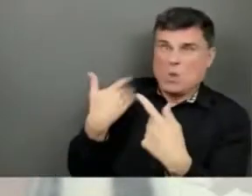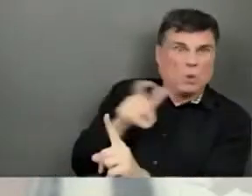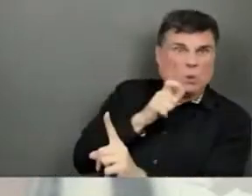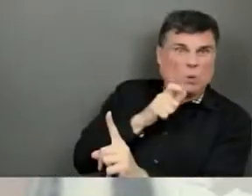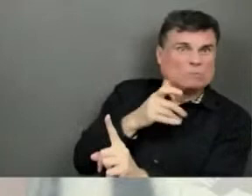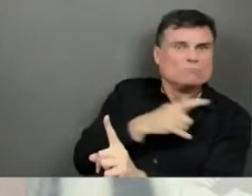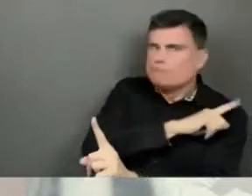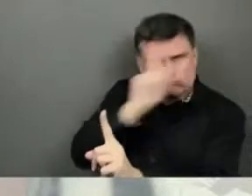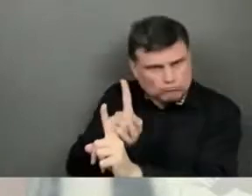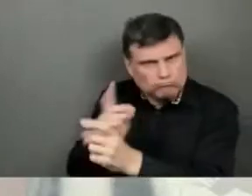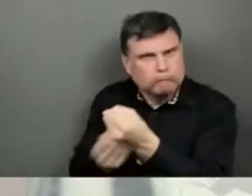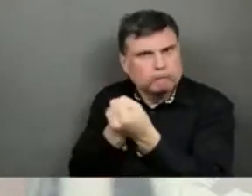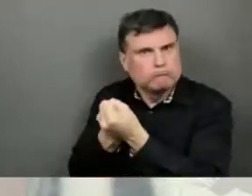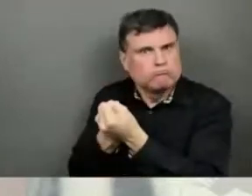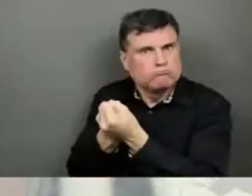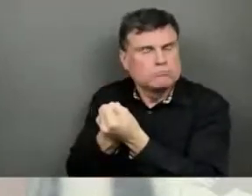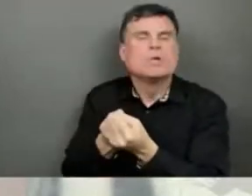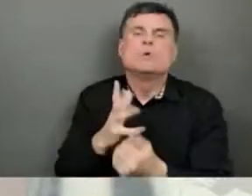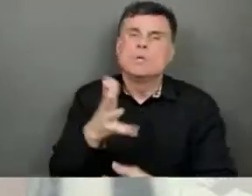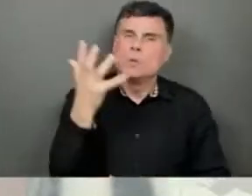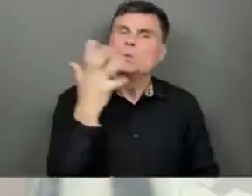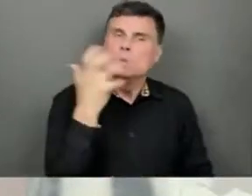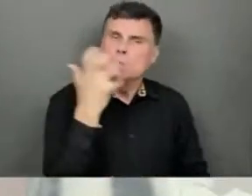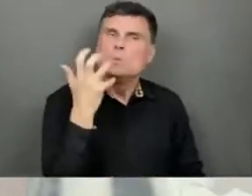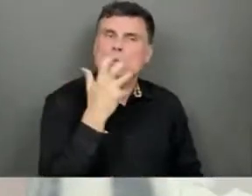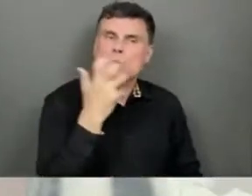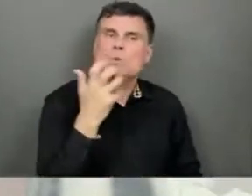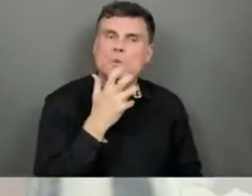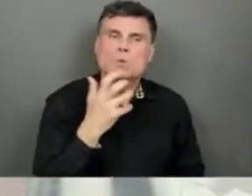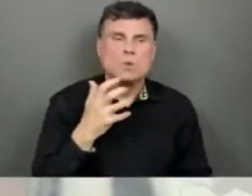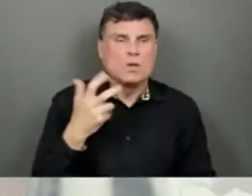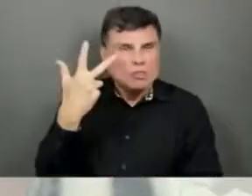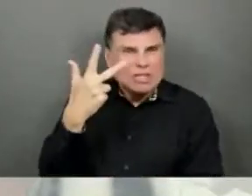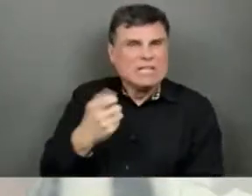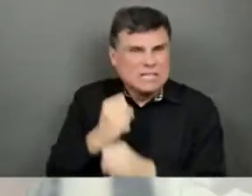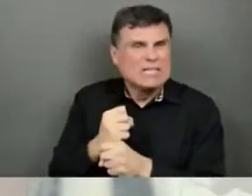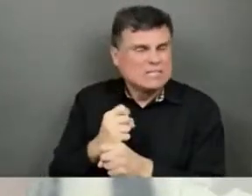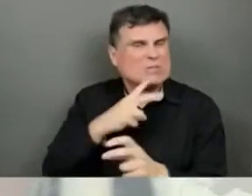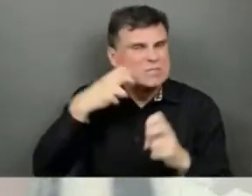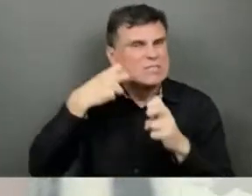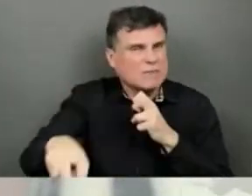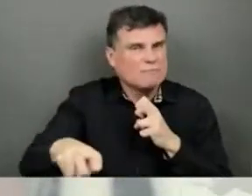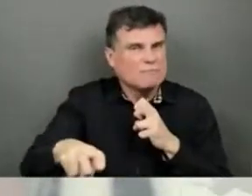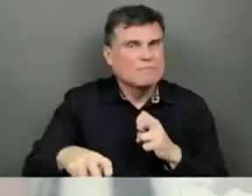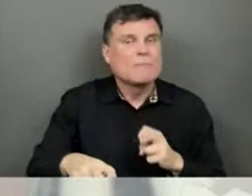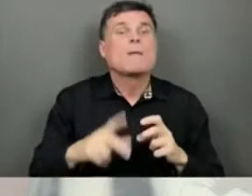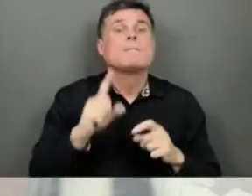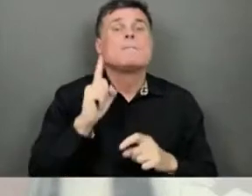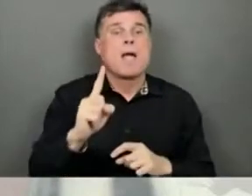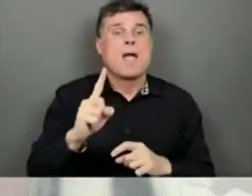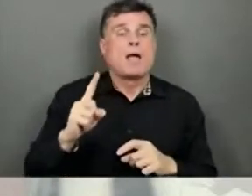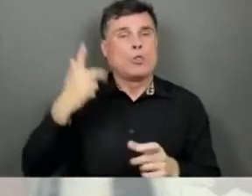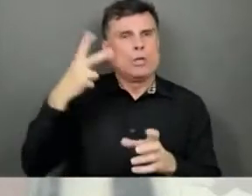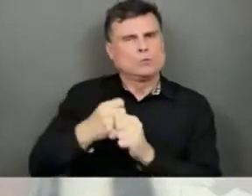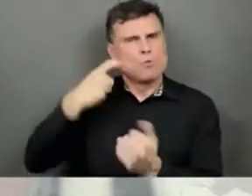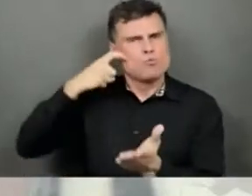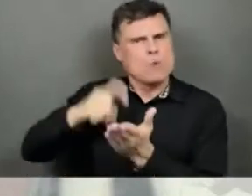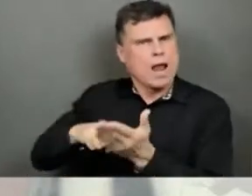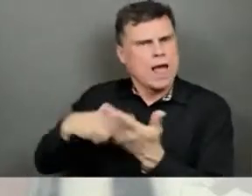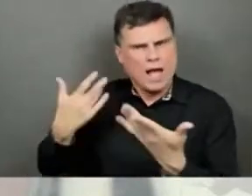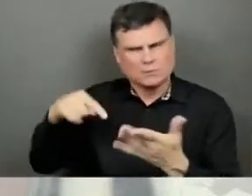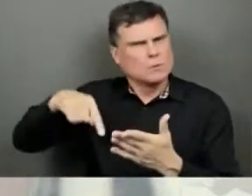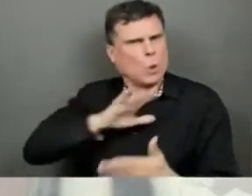taken. This is a recognition, I think, this 3 years, of who we are as a community and who we are as a